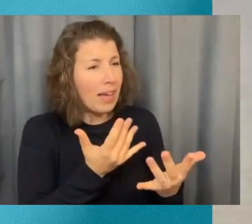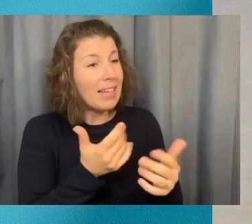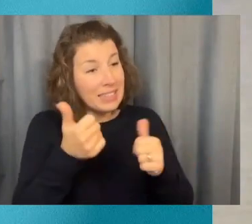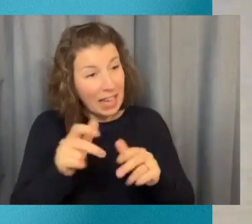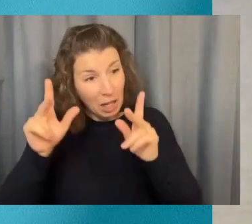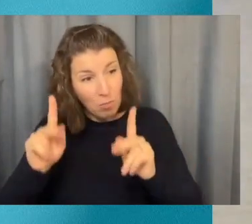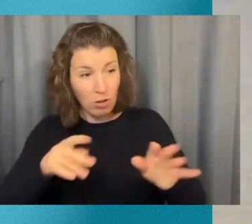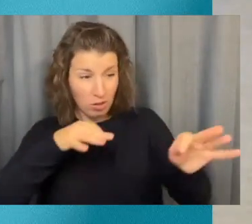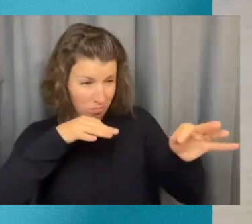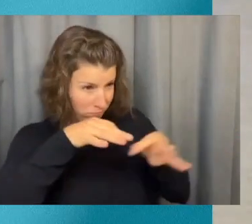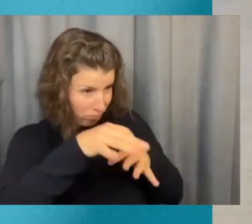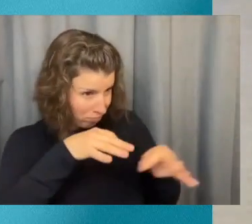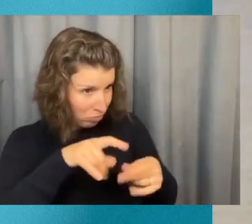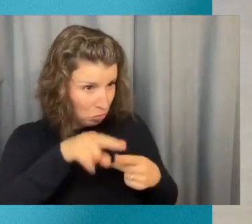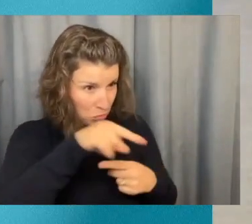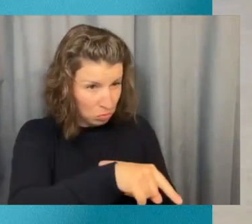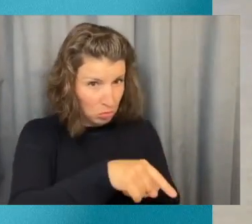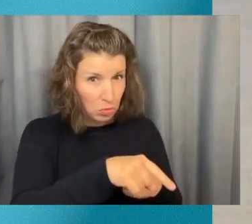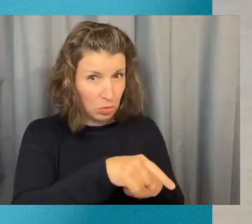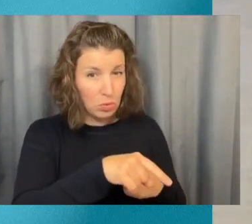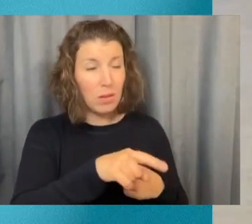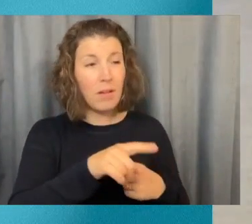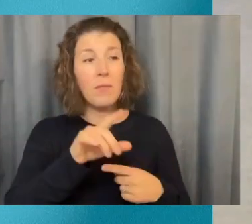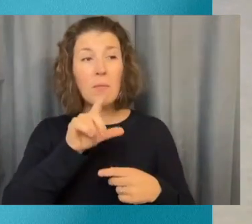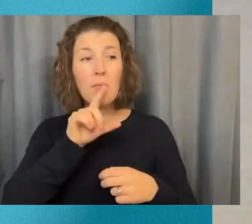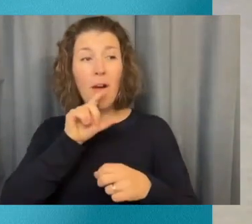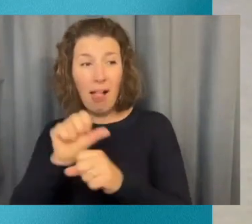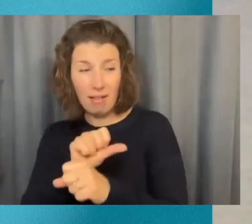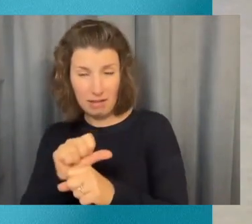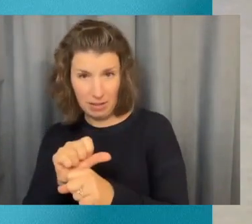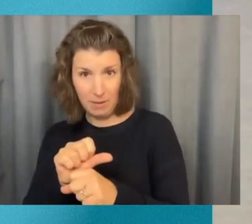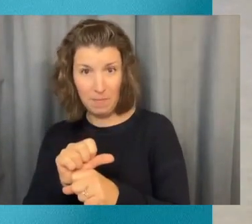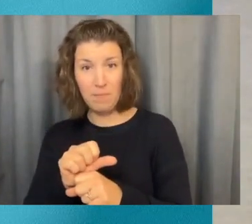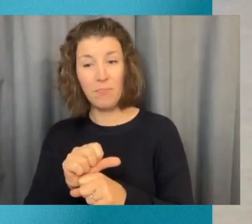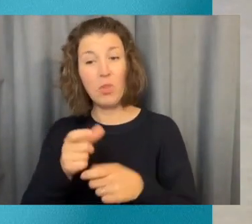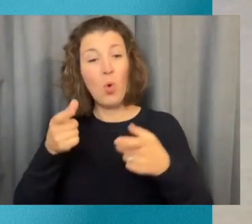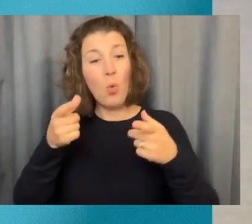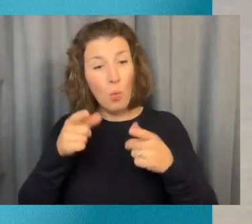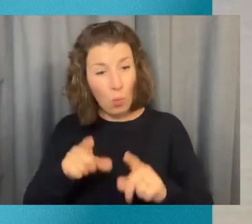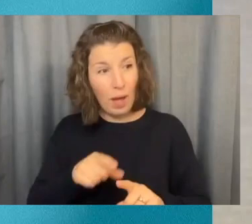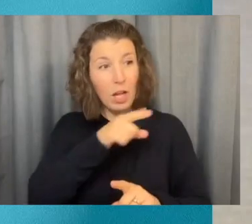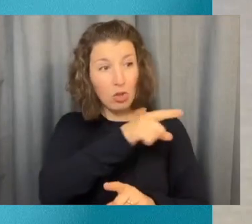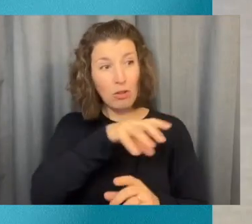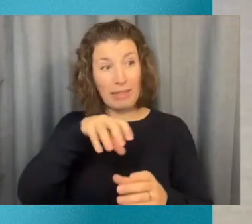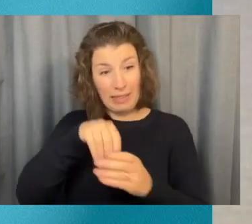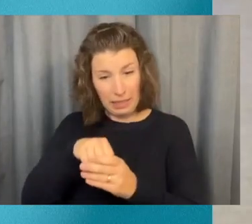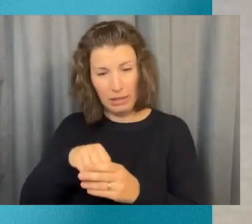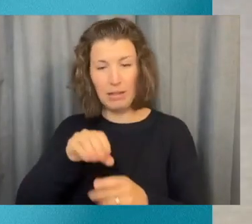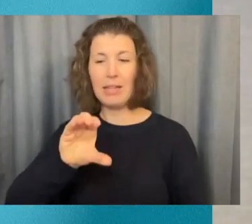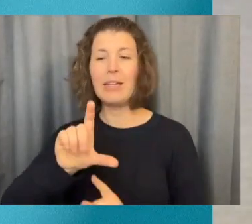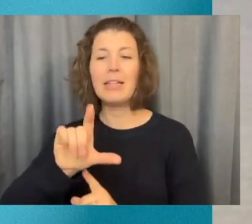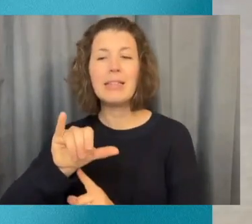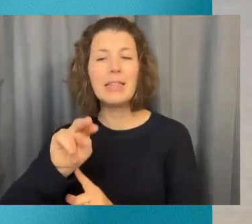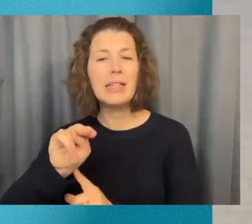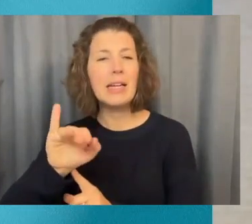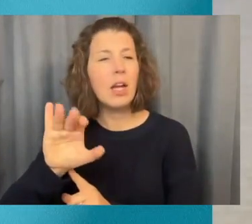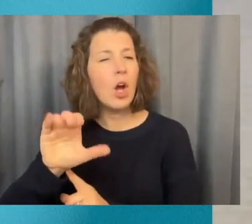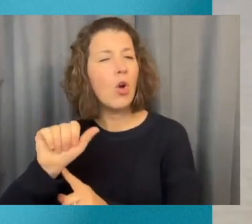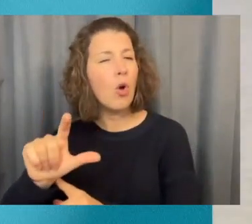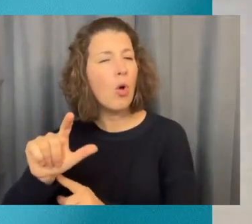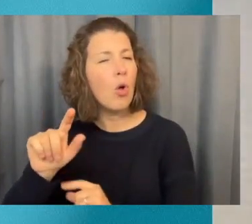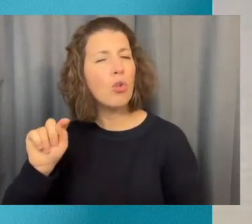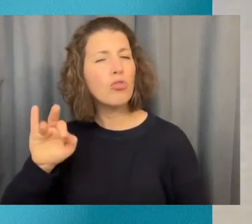that the reality is that when you're on clinical trials in the context of cancer, that you're getting the standard of